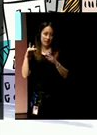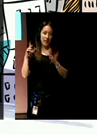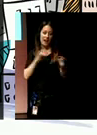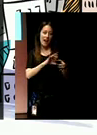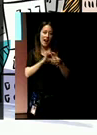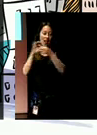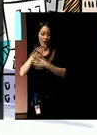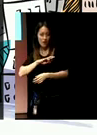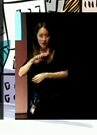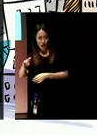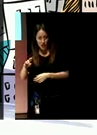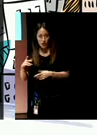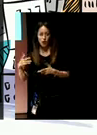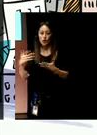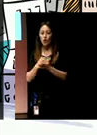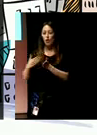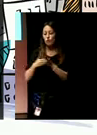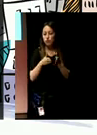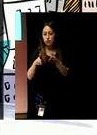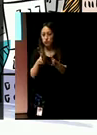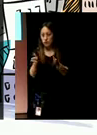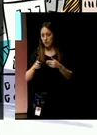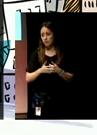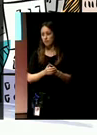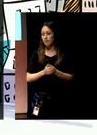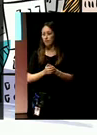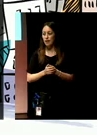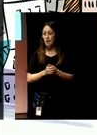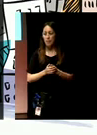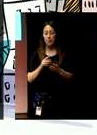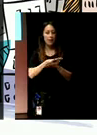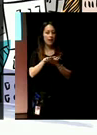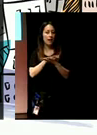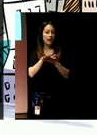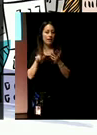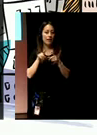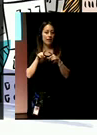landscape, archaeological sites, walking routes,